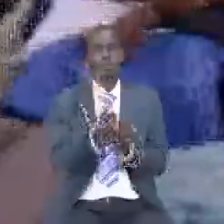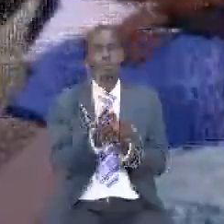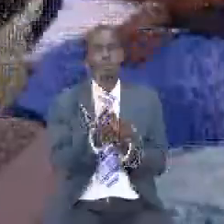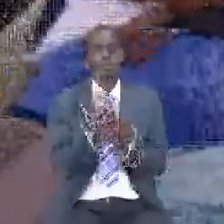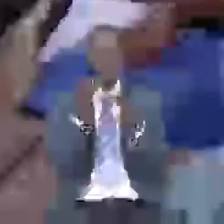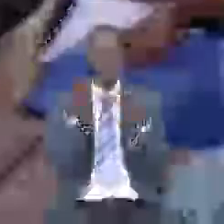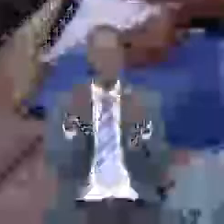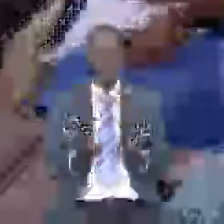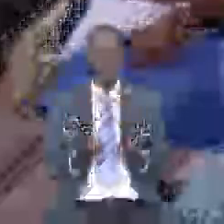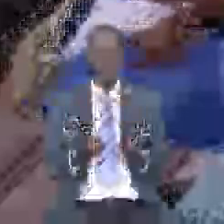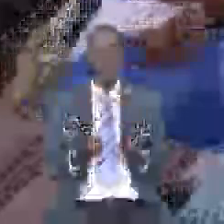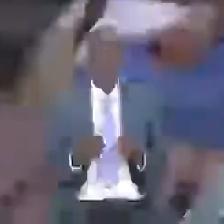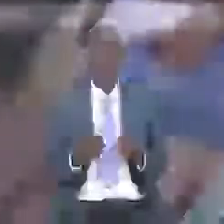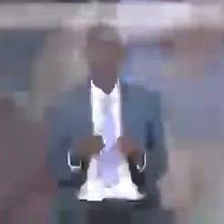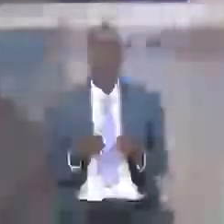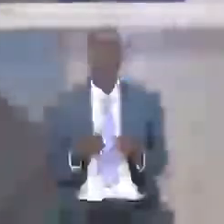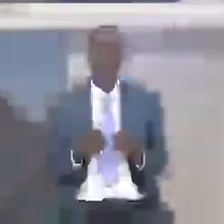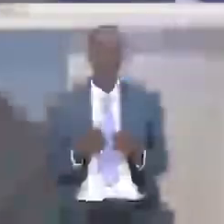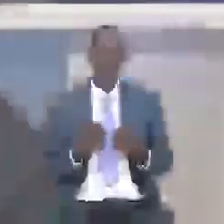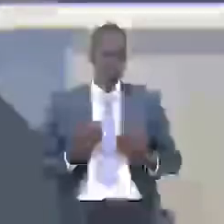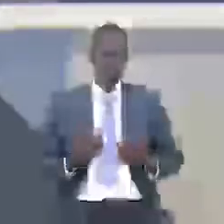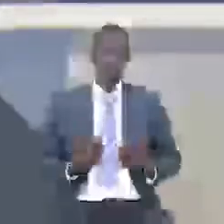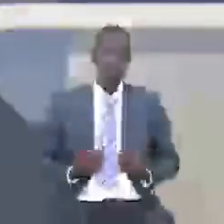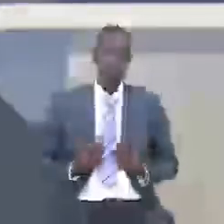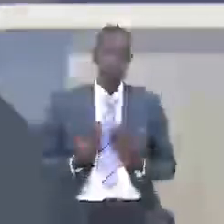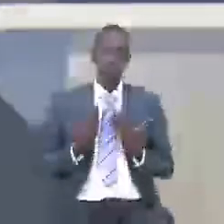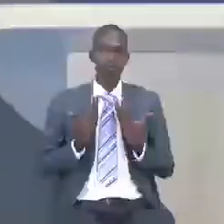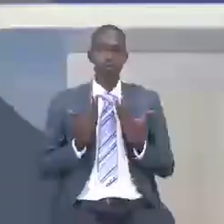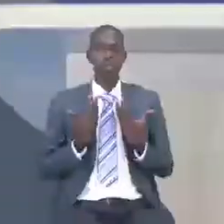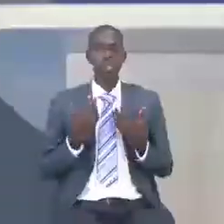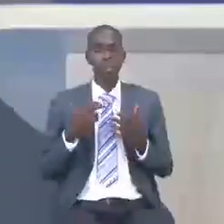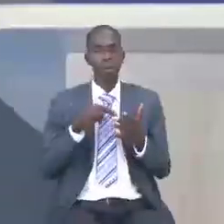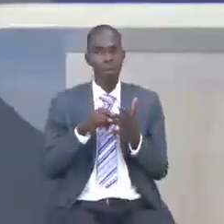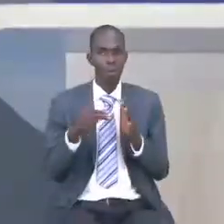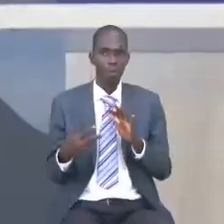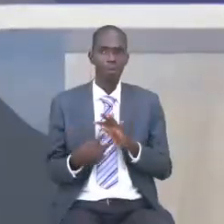Power, passion, purpose,